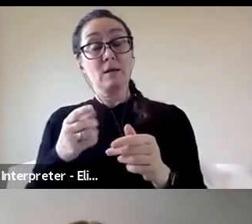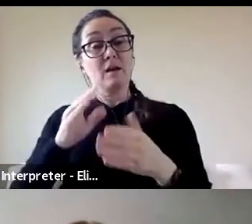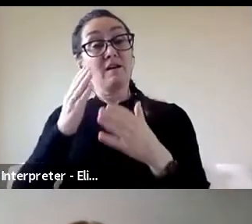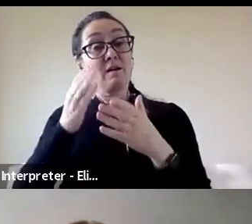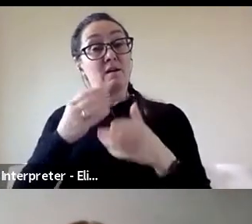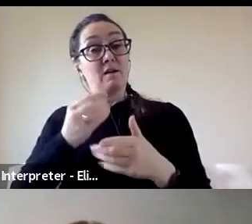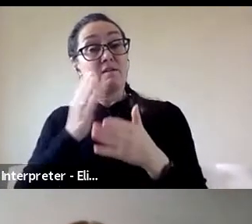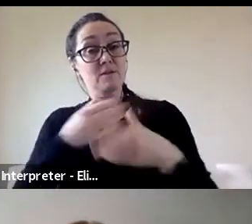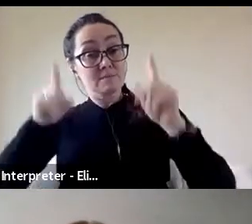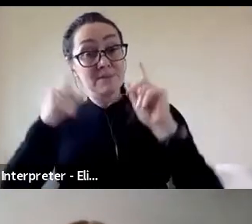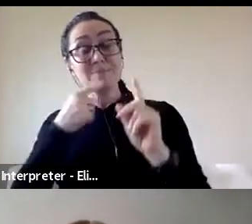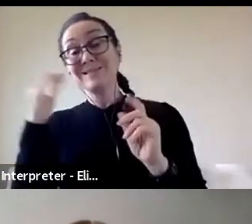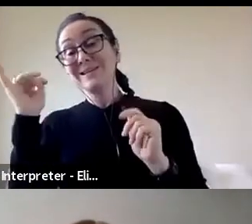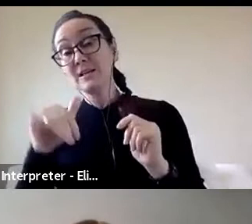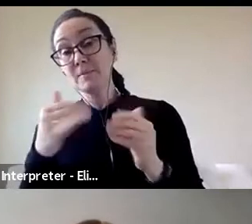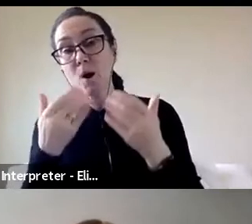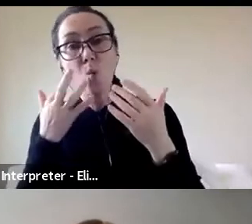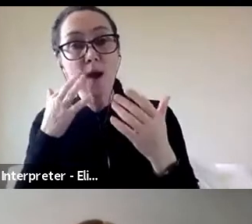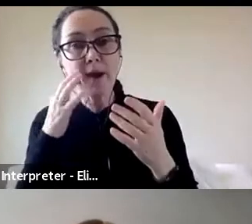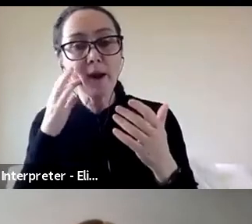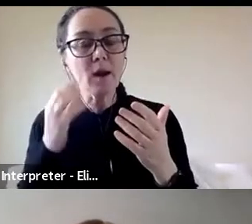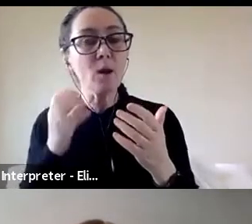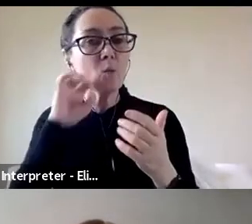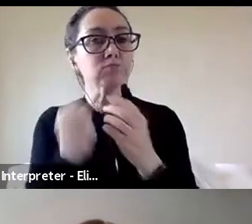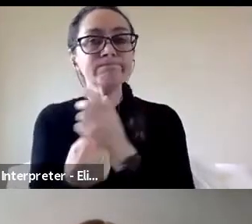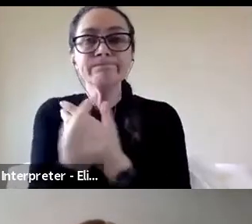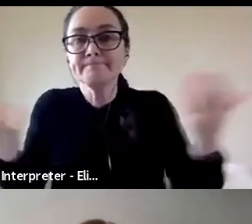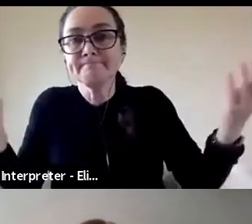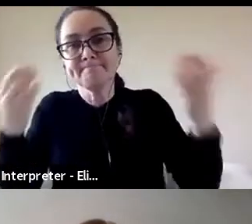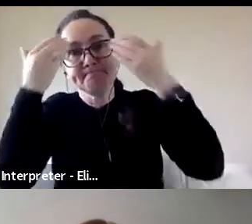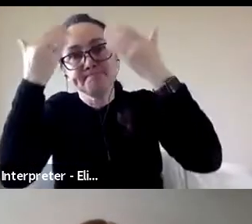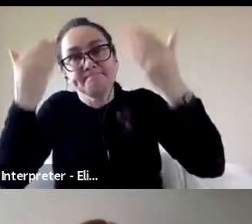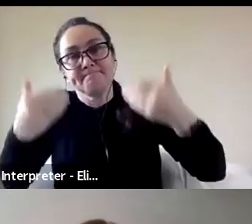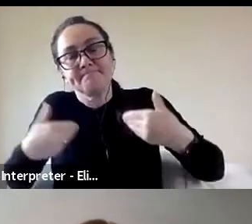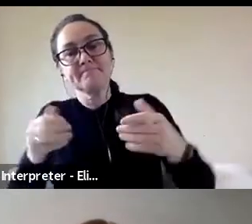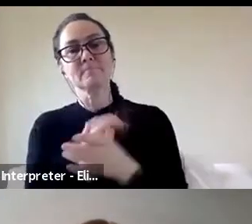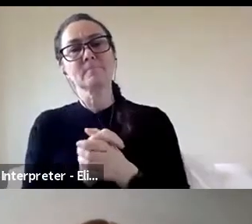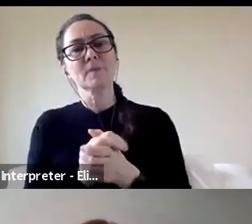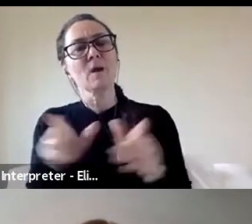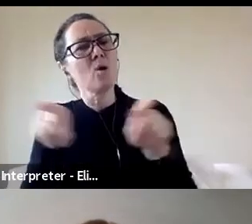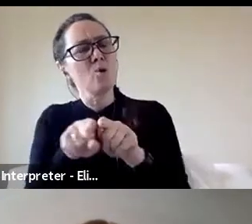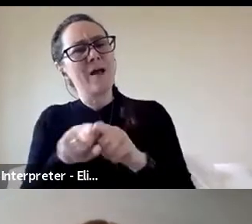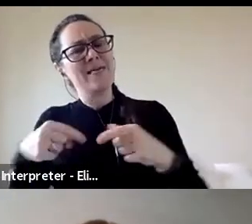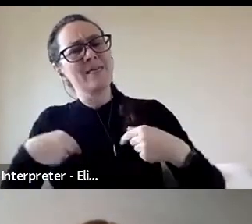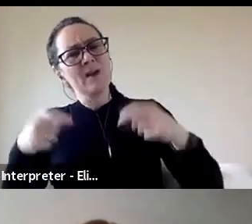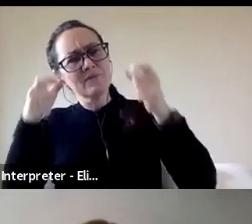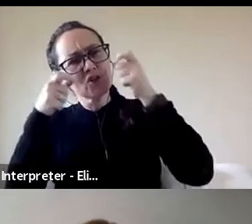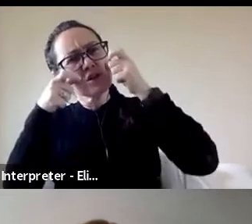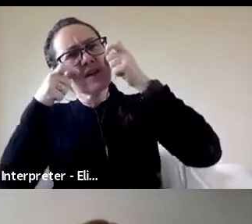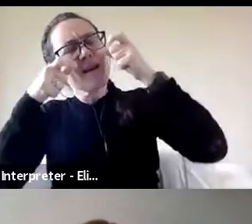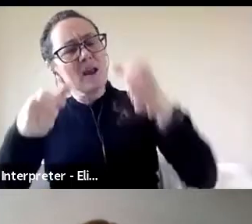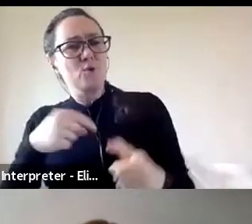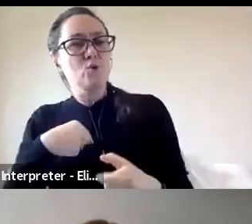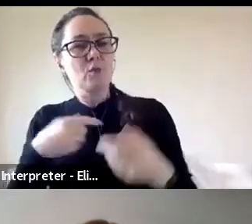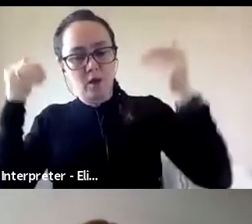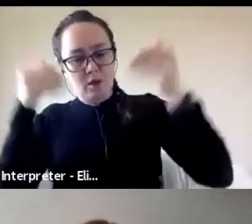public inquiry will happen. But I think we have to also be careful that we don't just look at everything through the lens of COVID. We